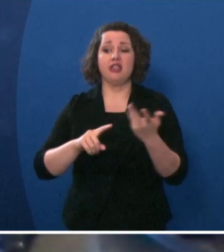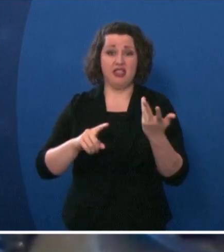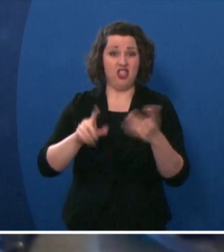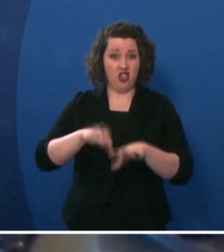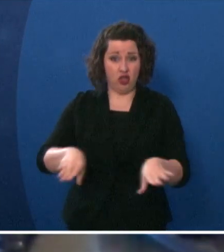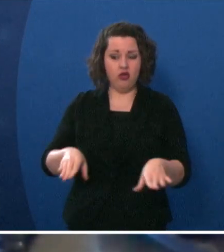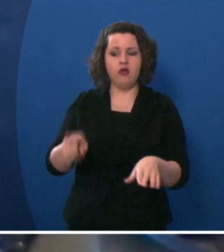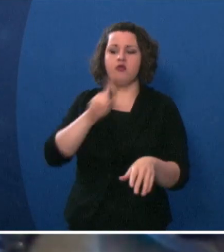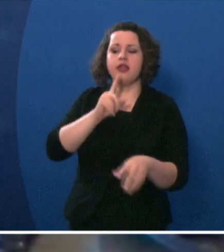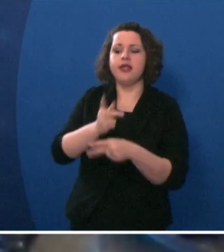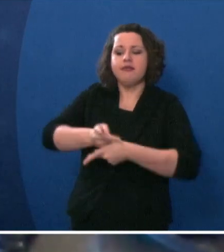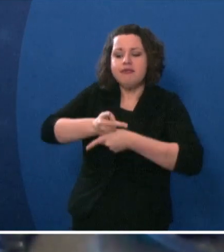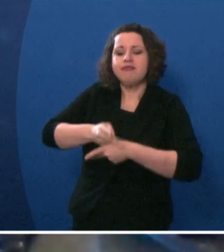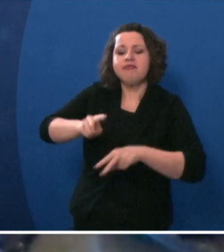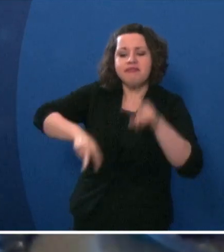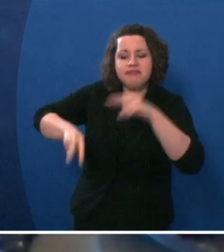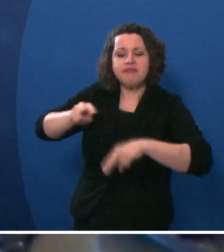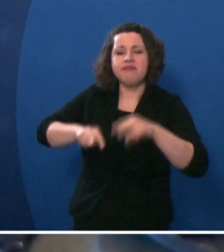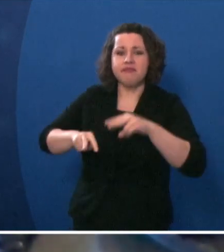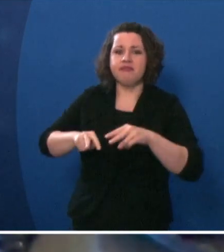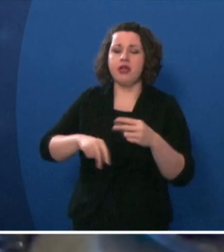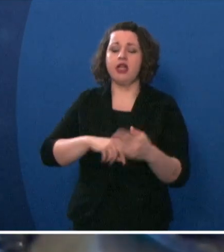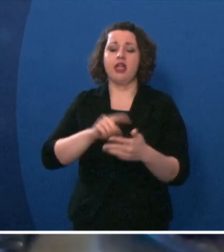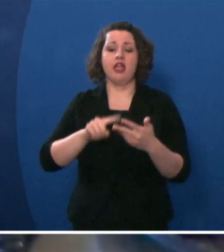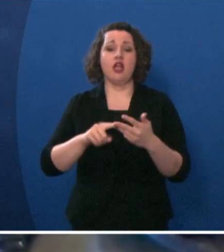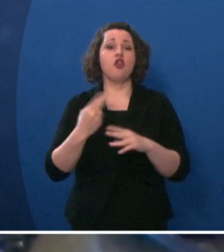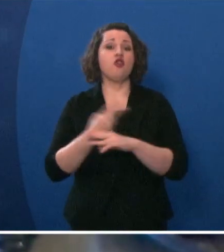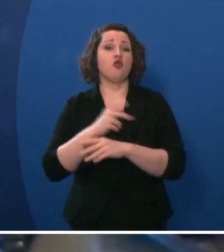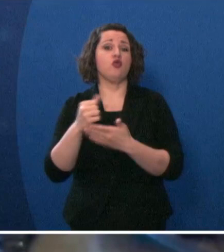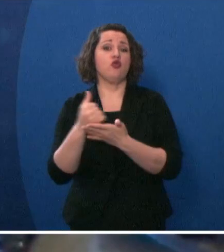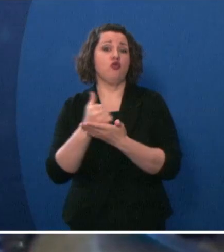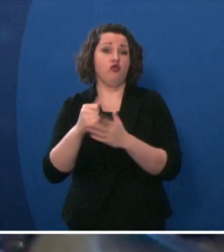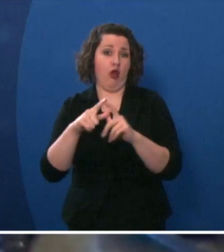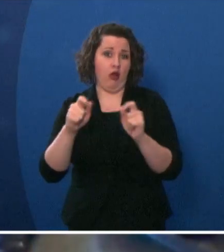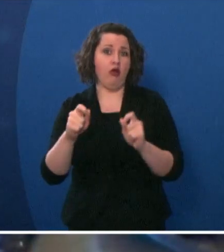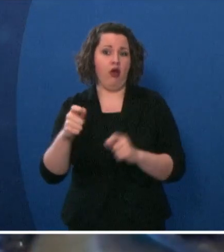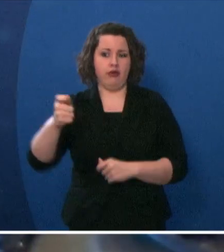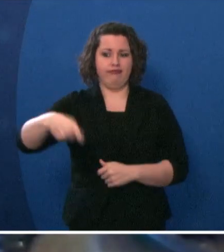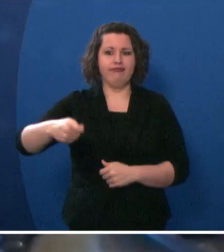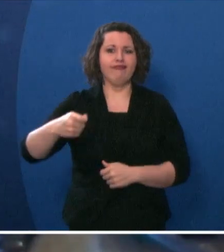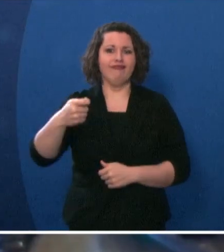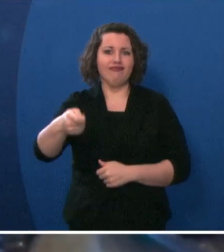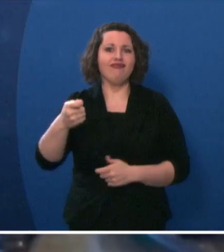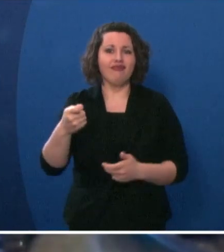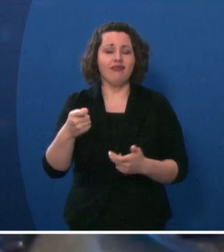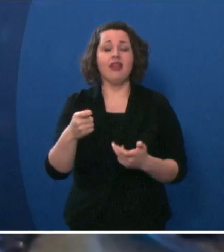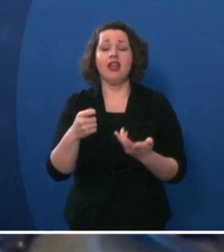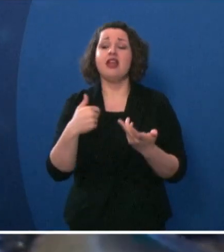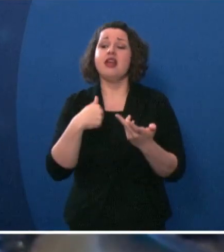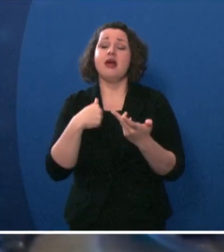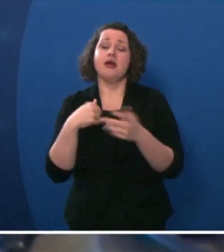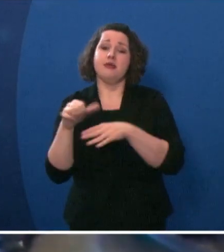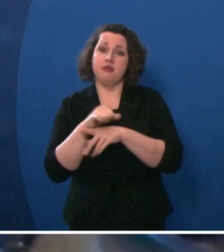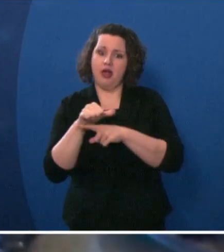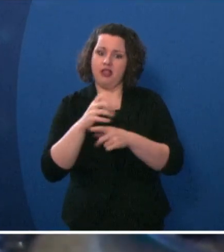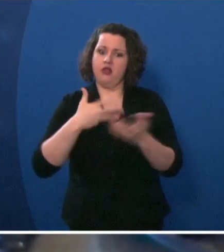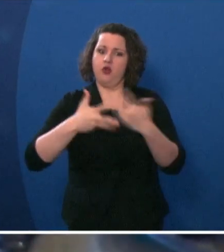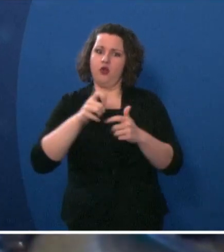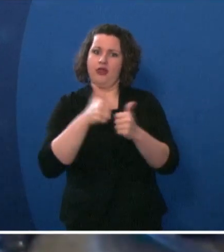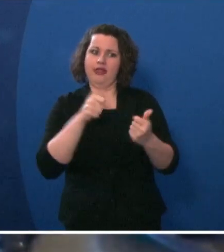children. Utilize credit cards for contactless payments. Practice social distancing in all